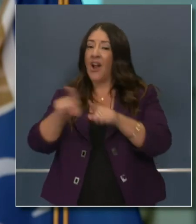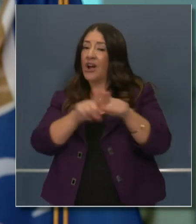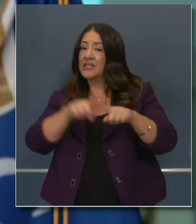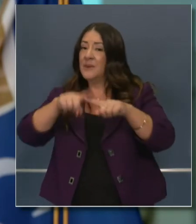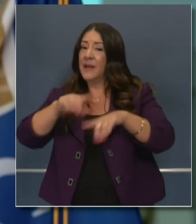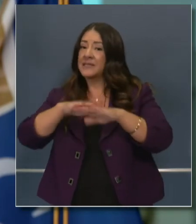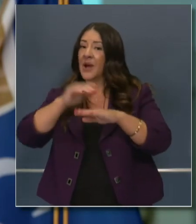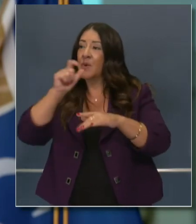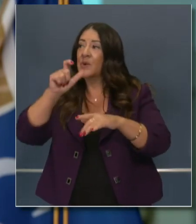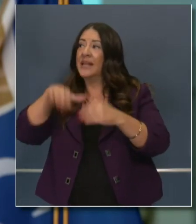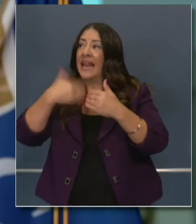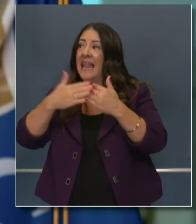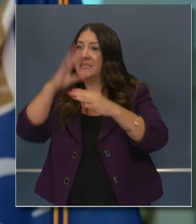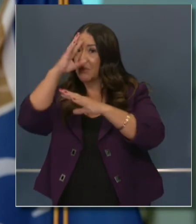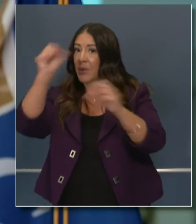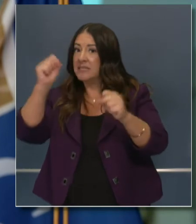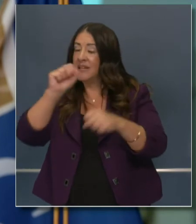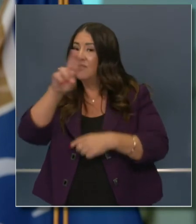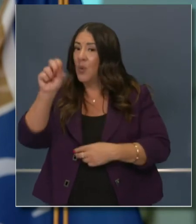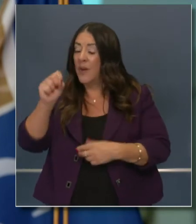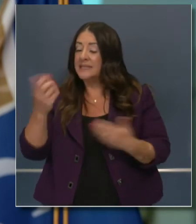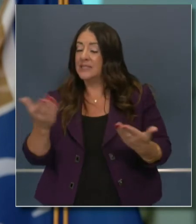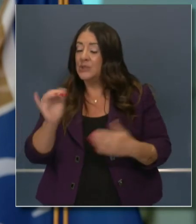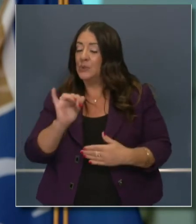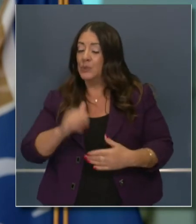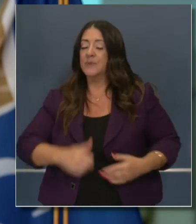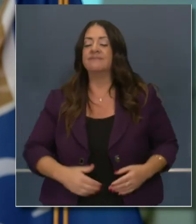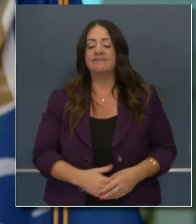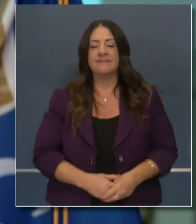is. David Baker, Bloomberg News.